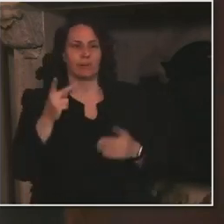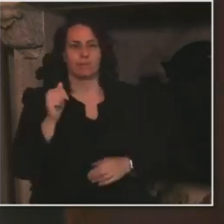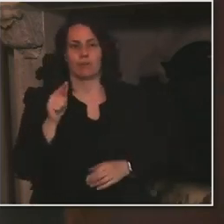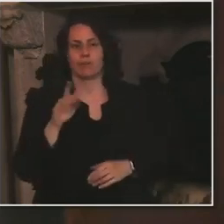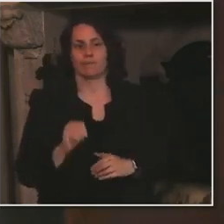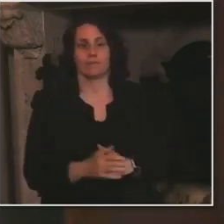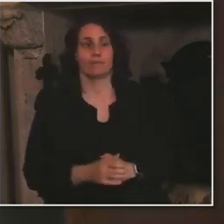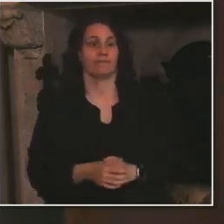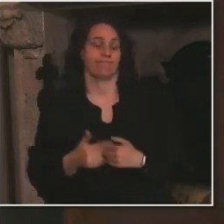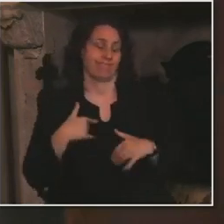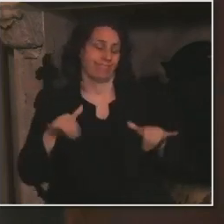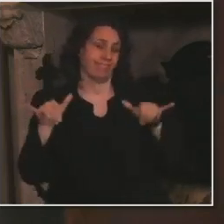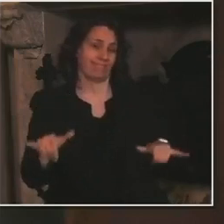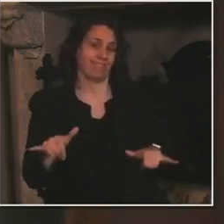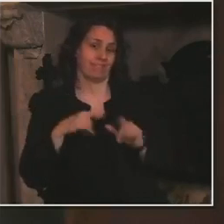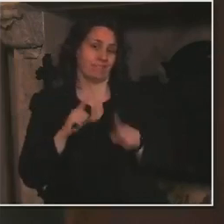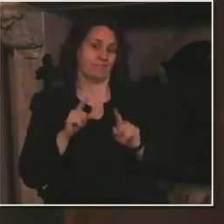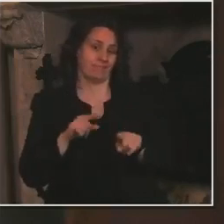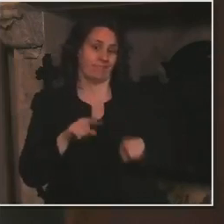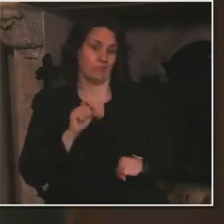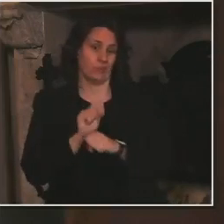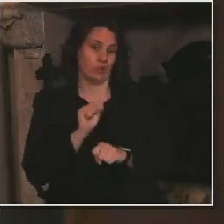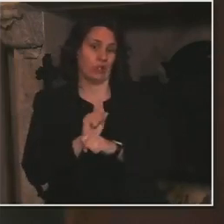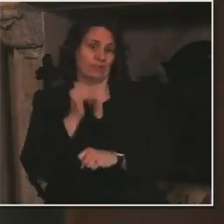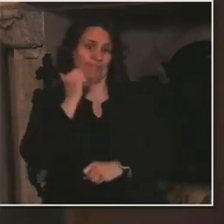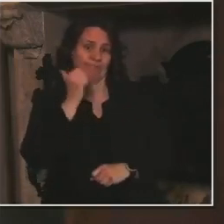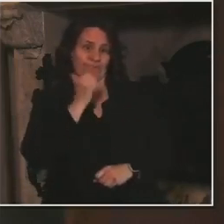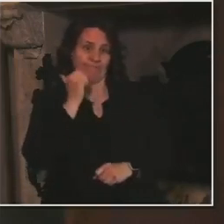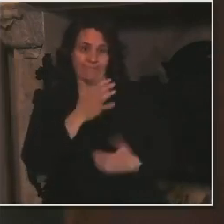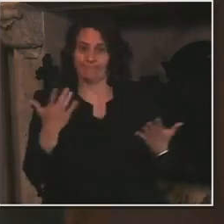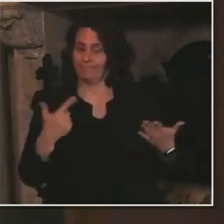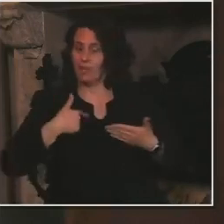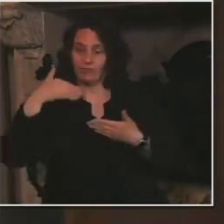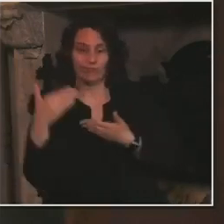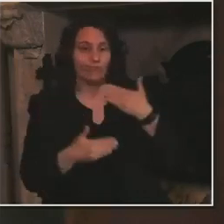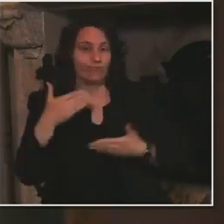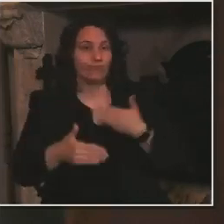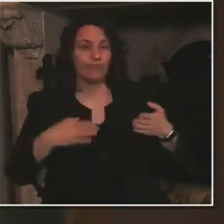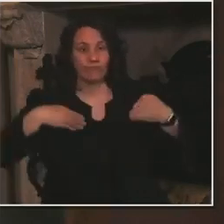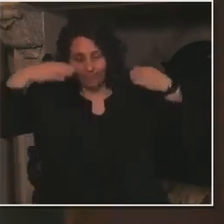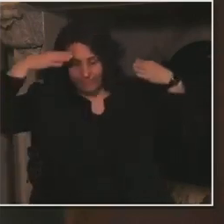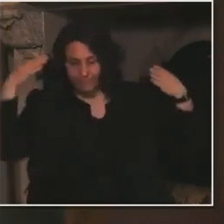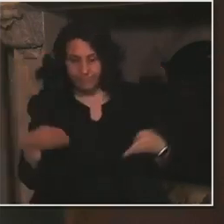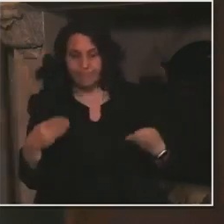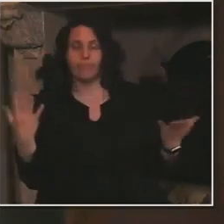the work of protecting and promoting the health and well-being of the people of this state.